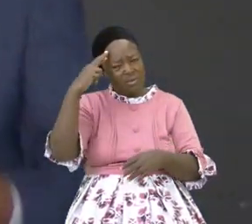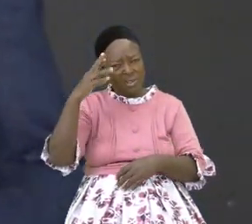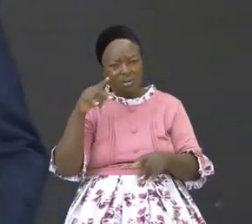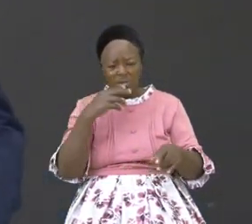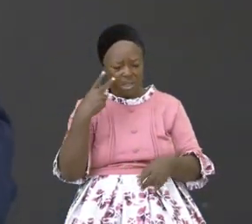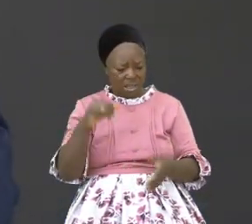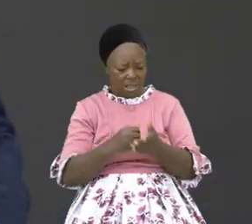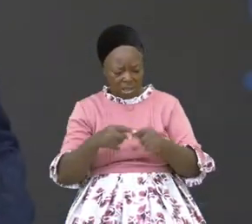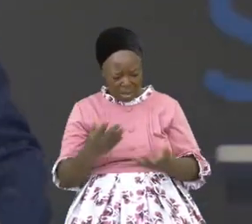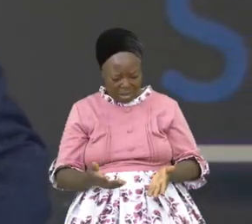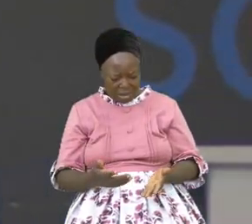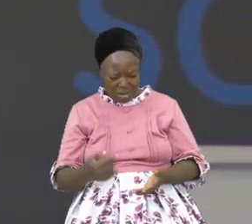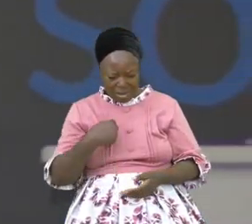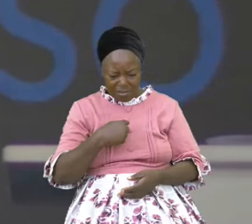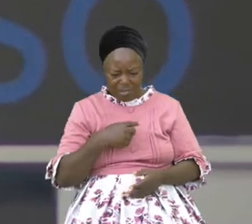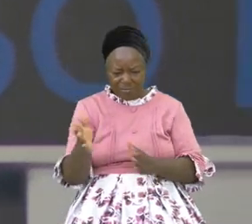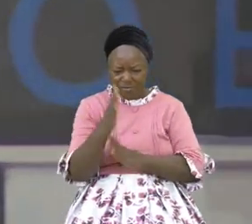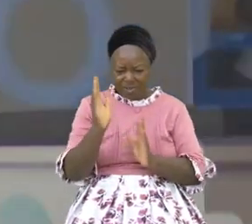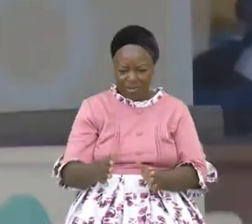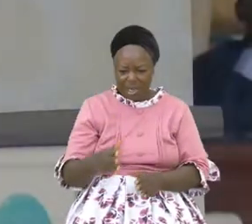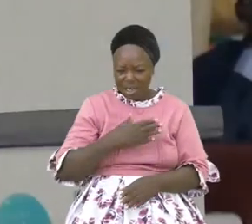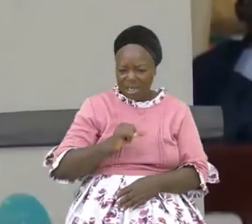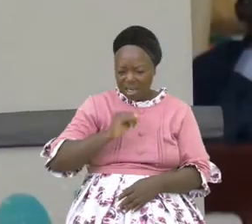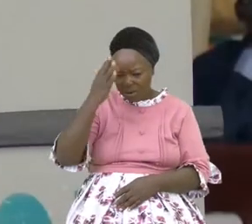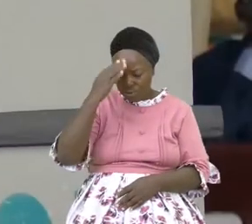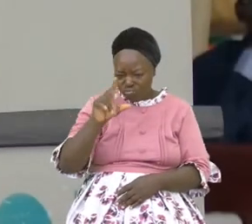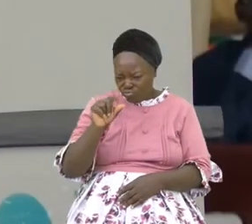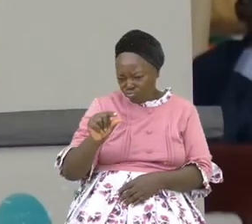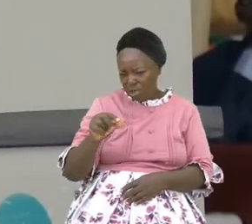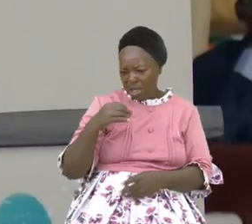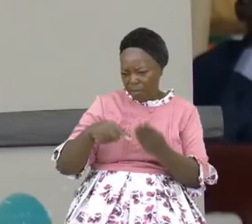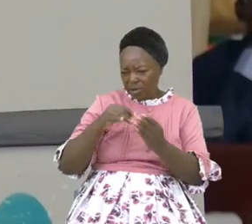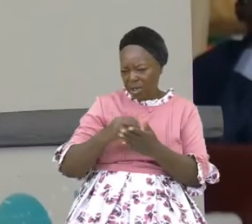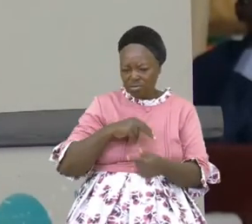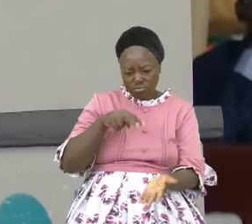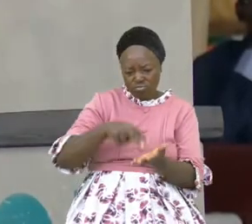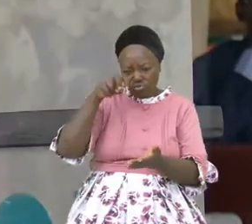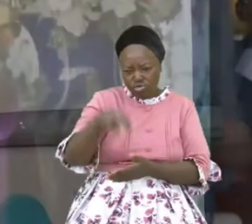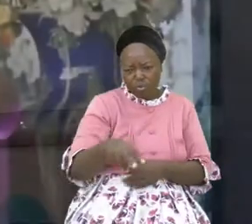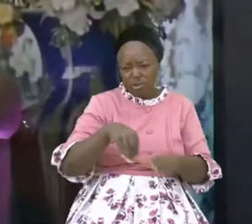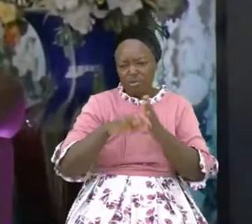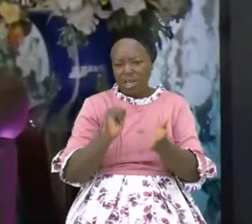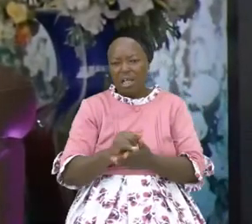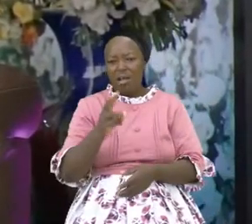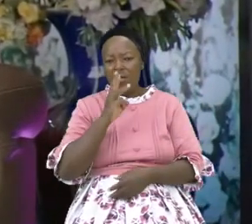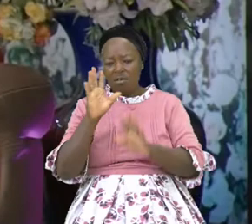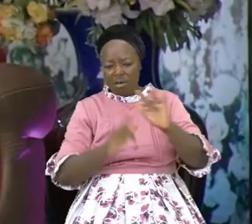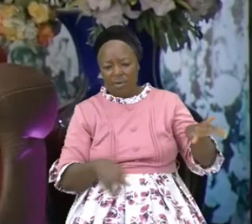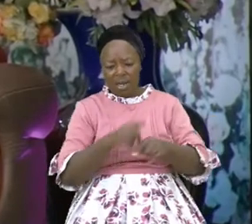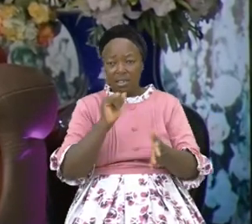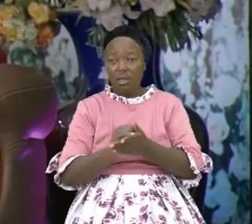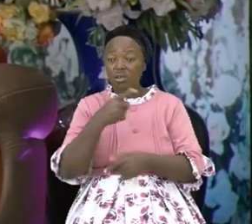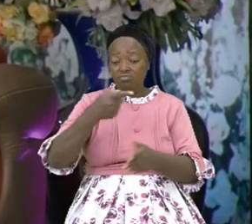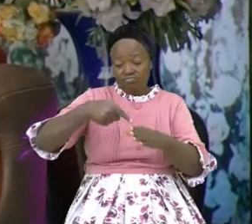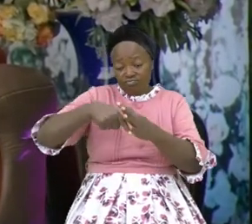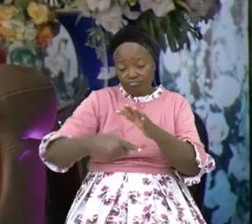I'm a fisherman, and I know a little about when you just jump into the river like that, you will sink. He was